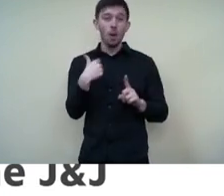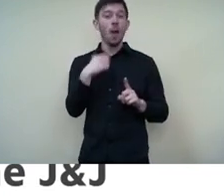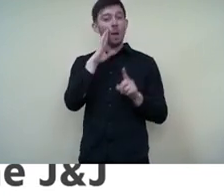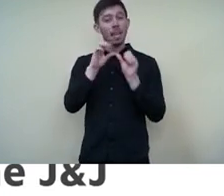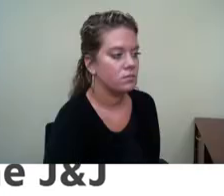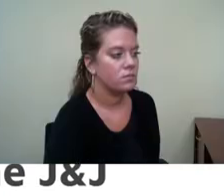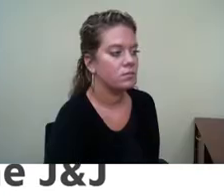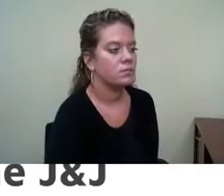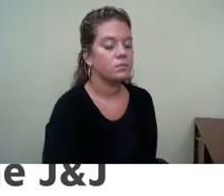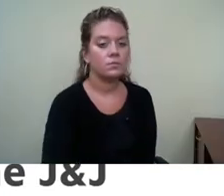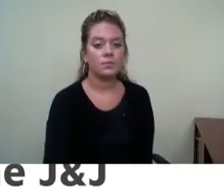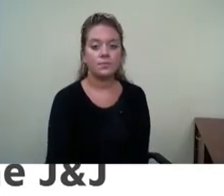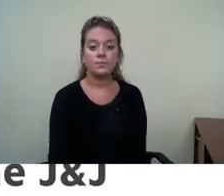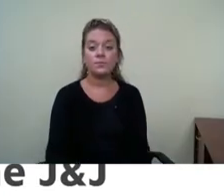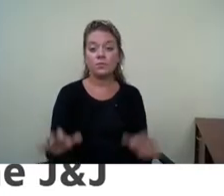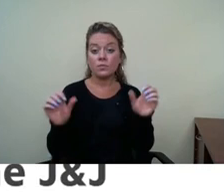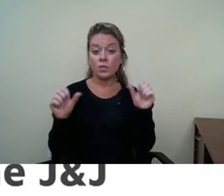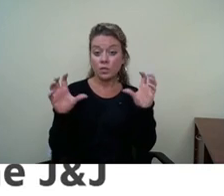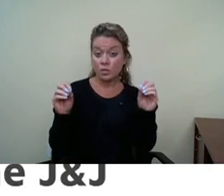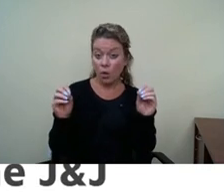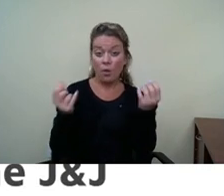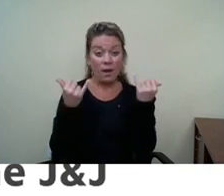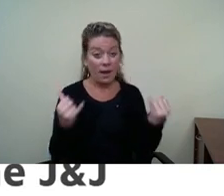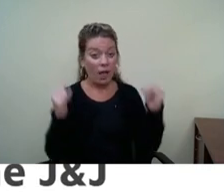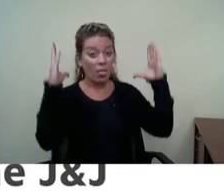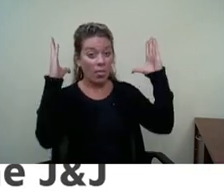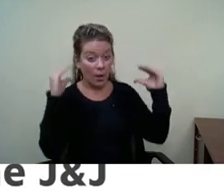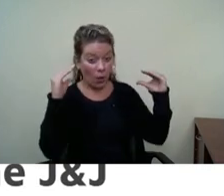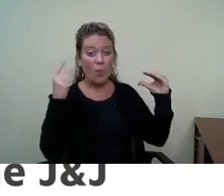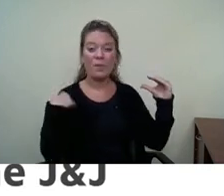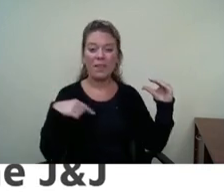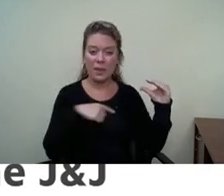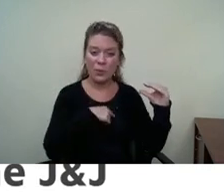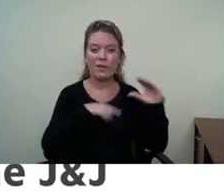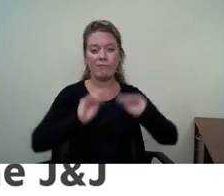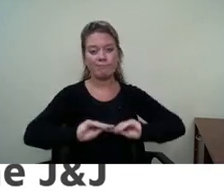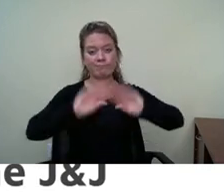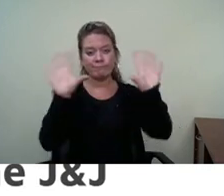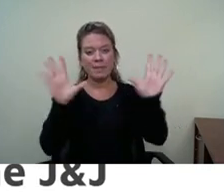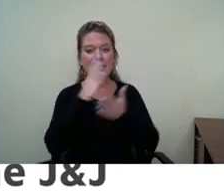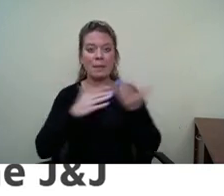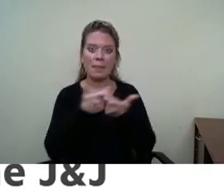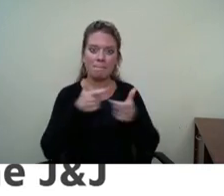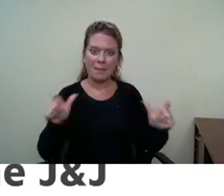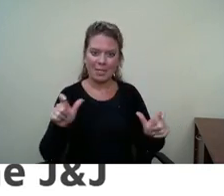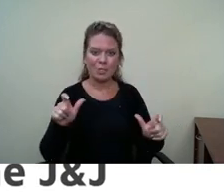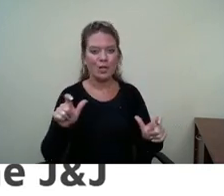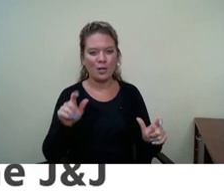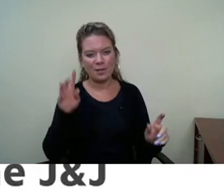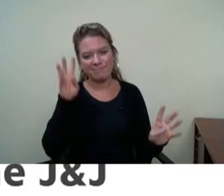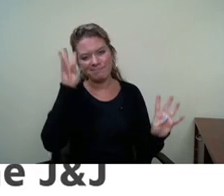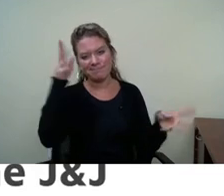keep going. So now that hopefully we've busted some of the major myths at play, there are other ones